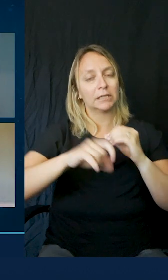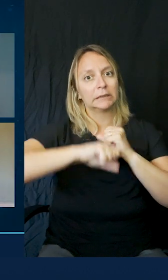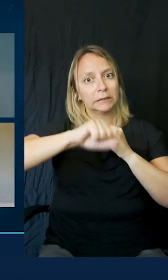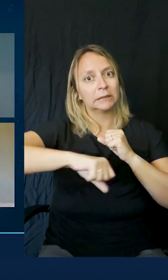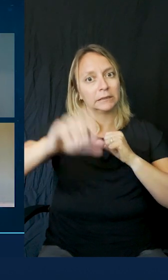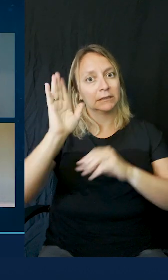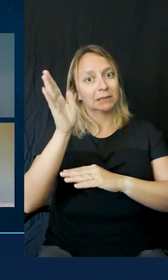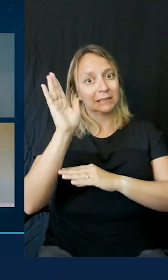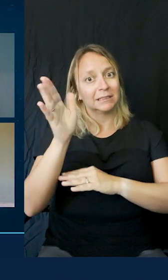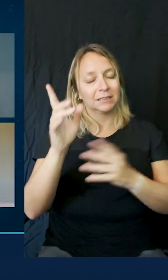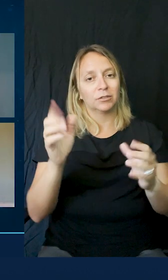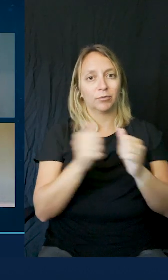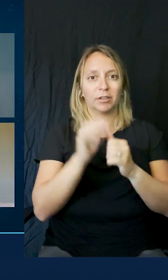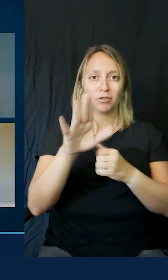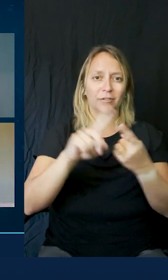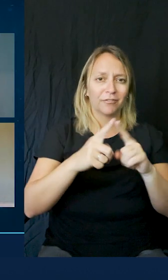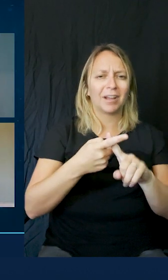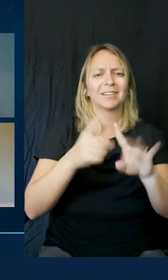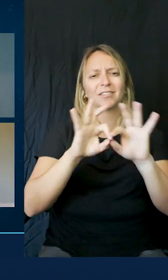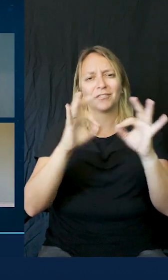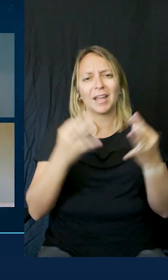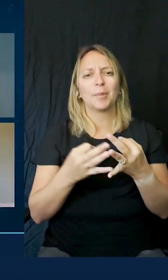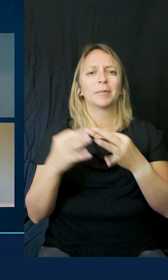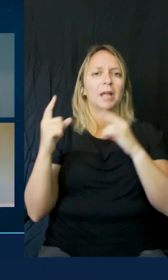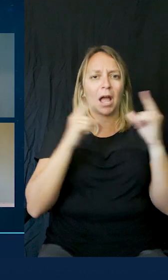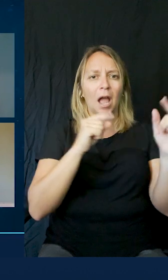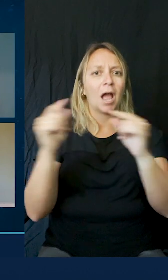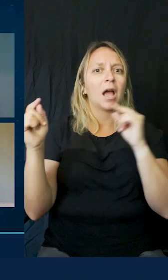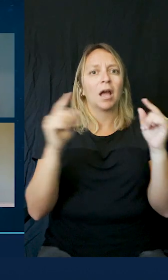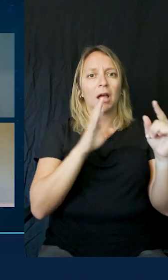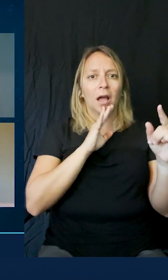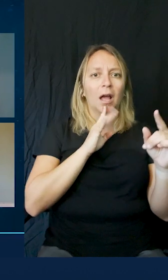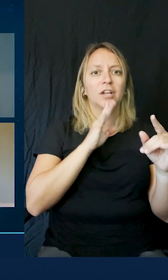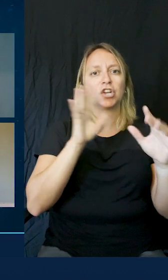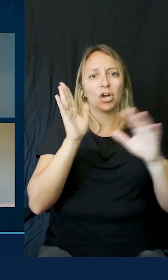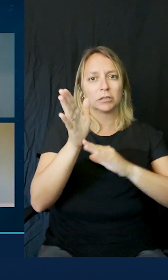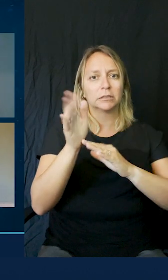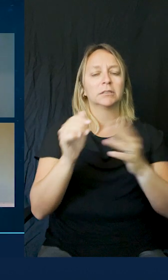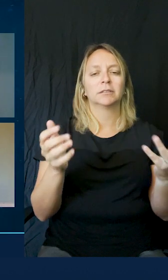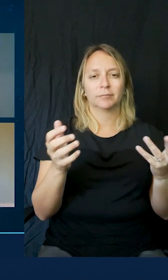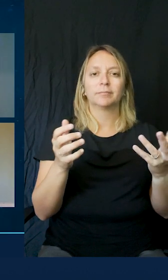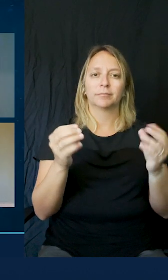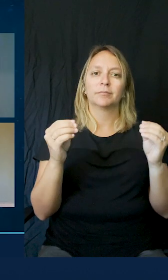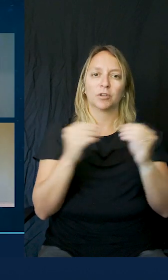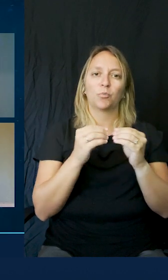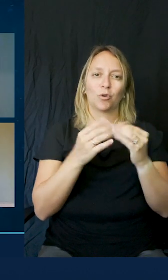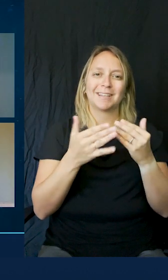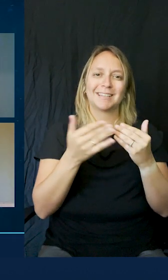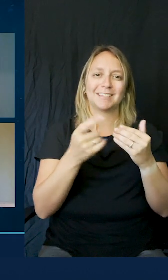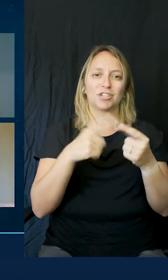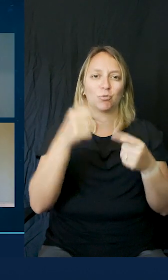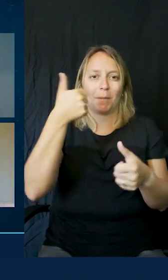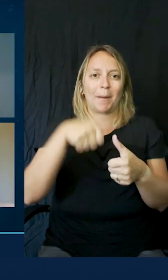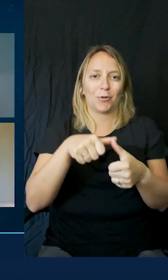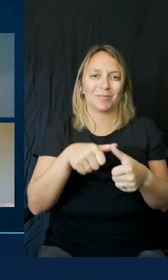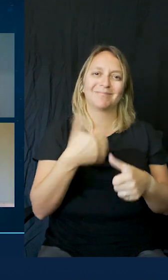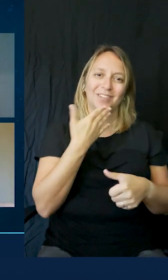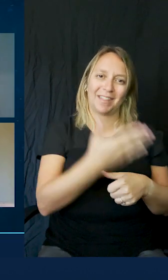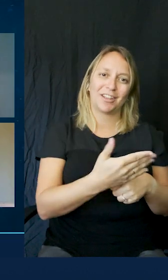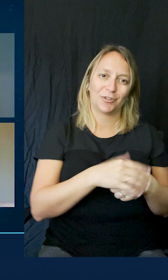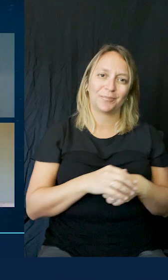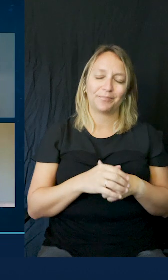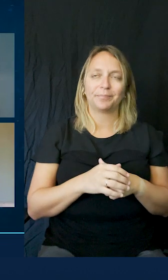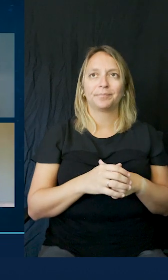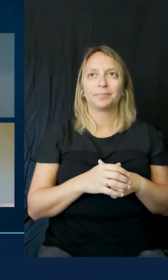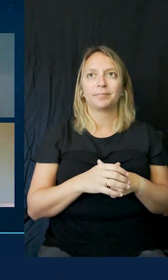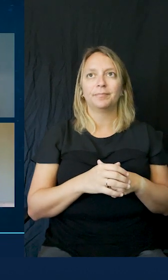with your family, the more likely it is for it to stay closer to the front of mind. So thank you for mentioning that. Mm-hmm.